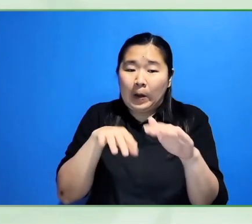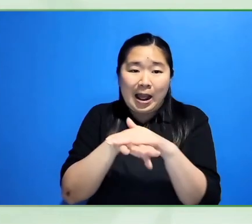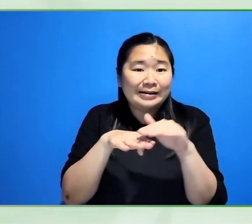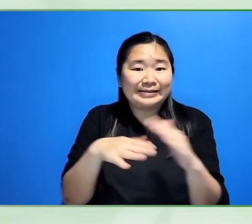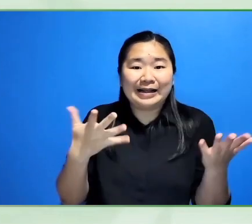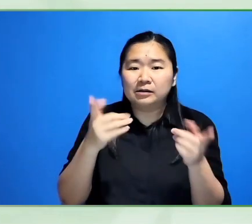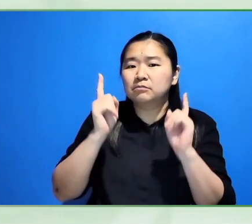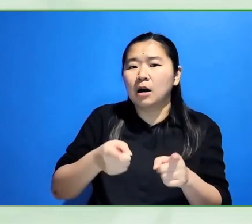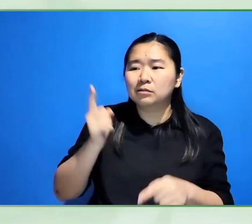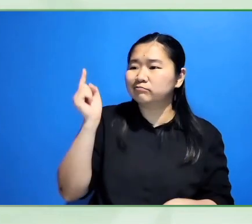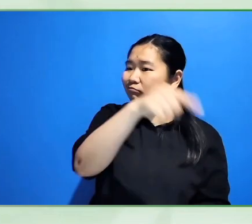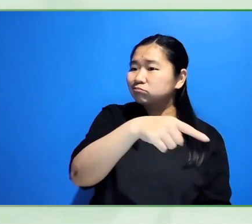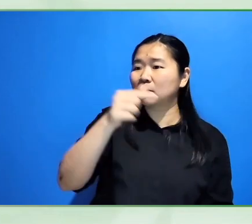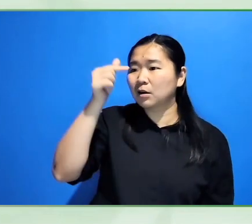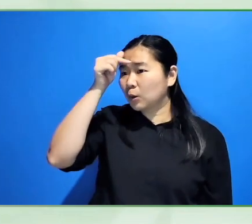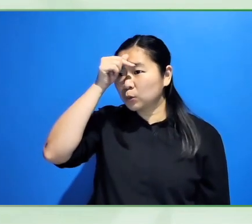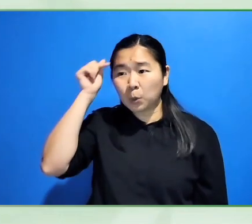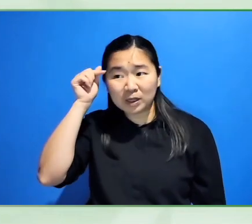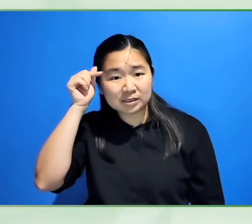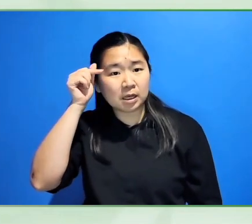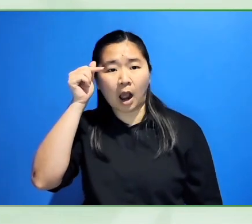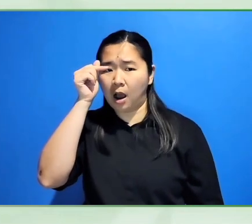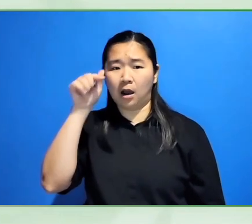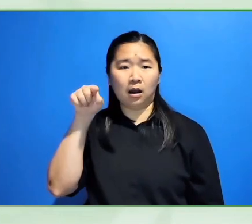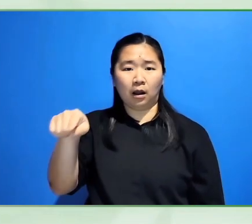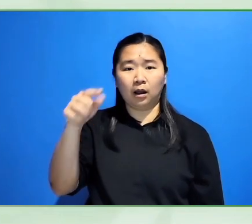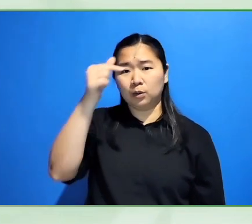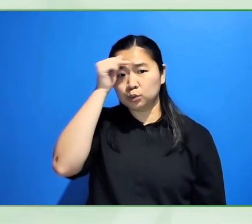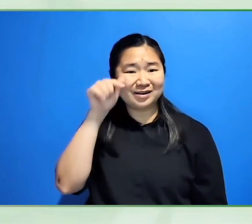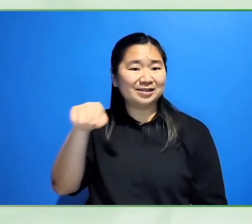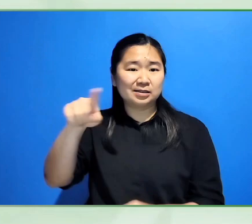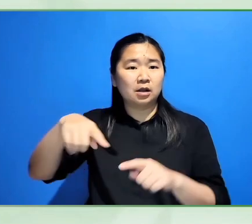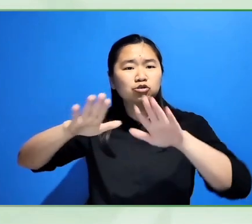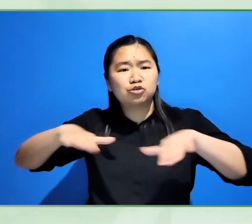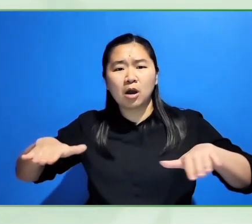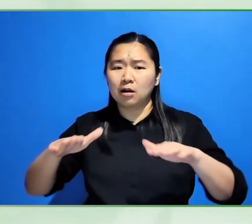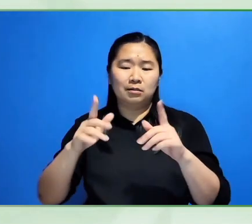Depends from a case to another. Some cases, especially for the lower limb, are a bit,